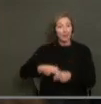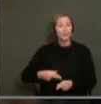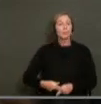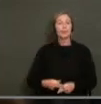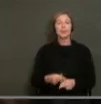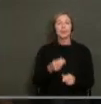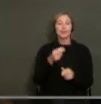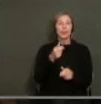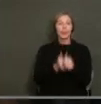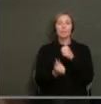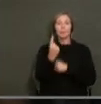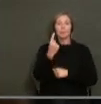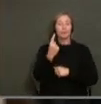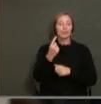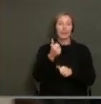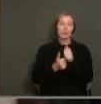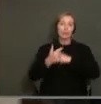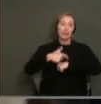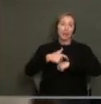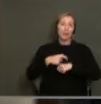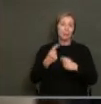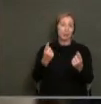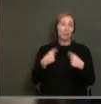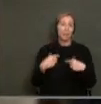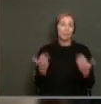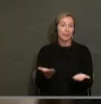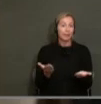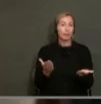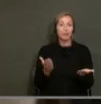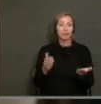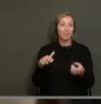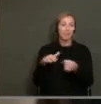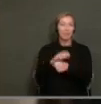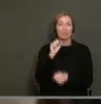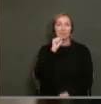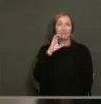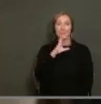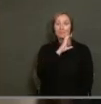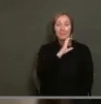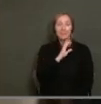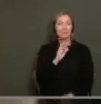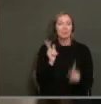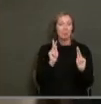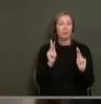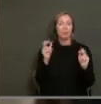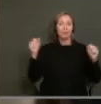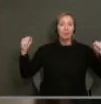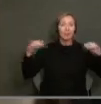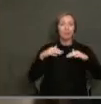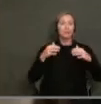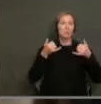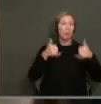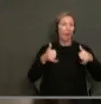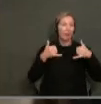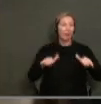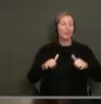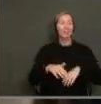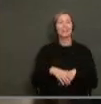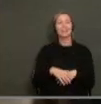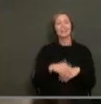here, it's full of seniors that they just come here to party. That is what this place is for them. So anyway,